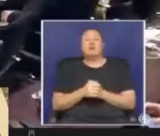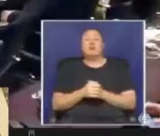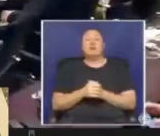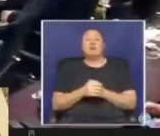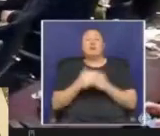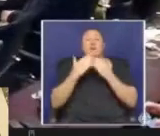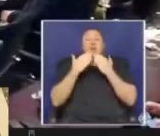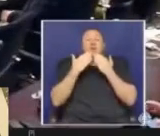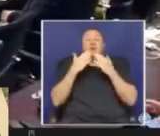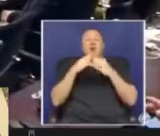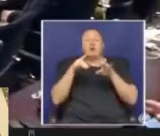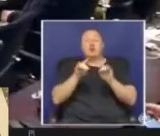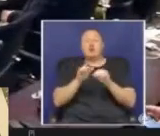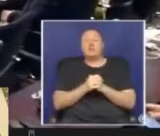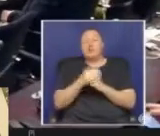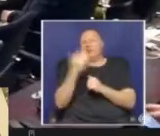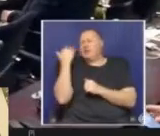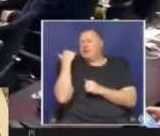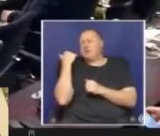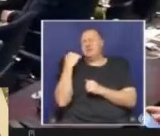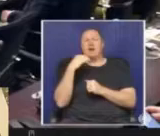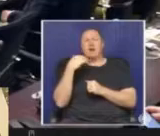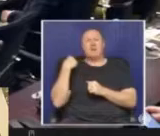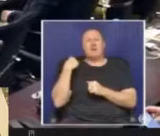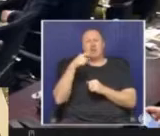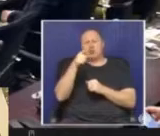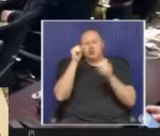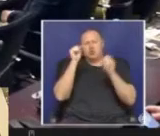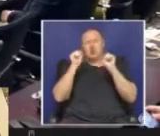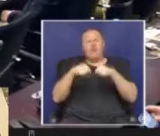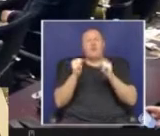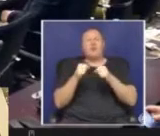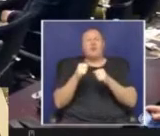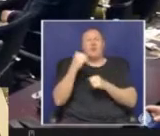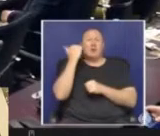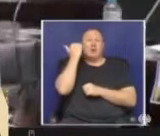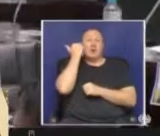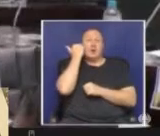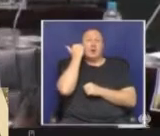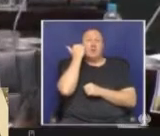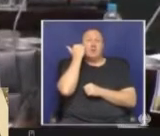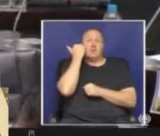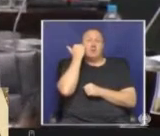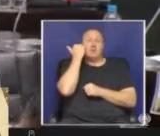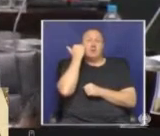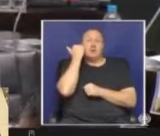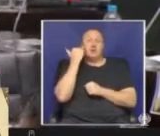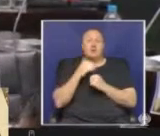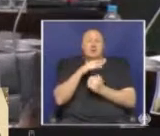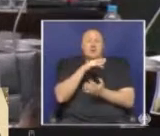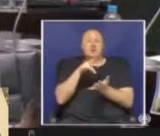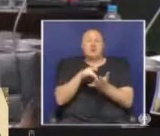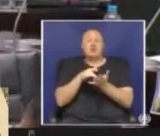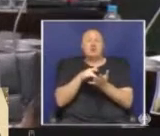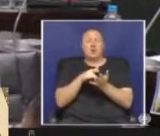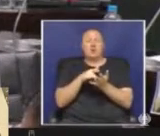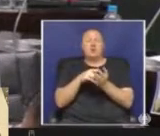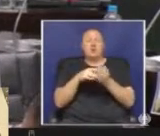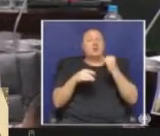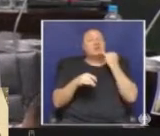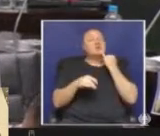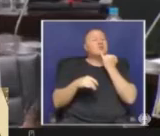Thank you, House Chair. Minister, yesterday you confirmed in this House that government's policy regarding the Israeli-Palestinian conflict